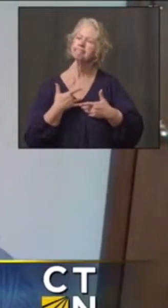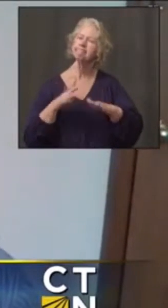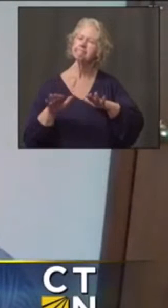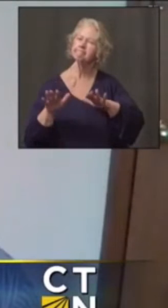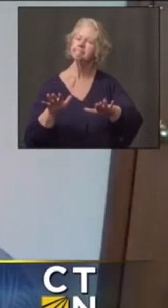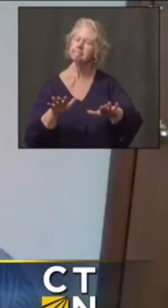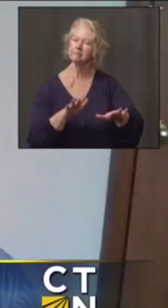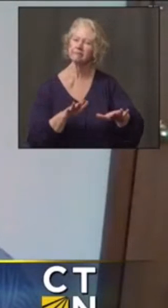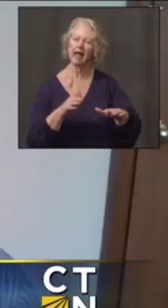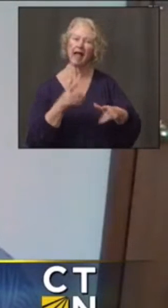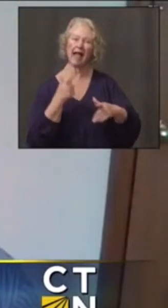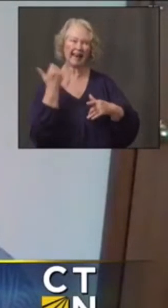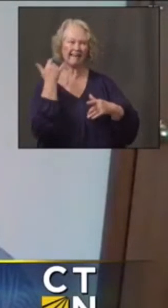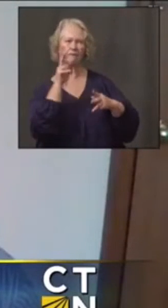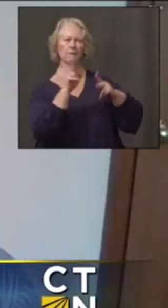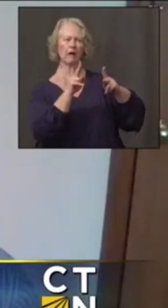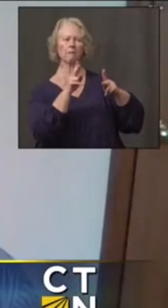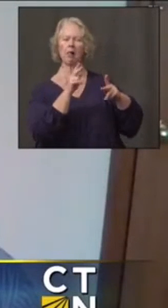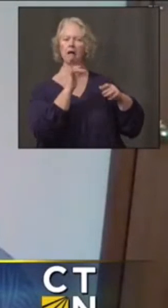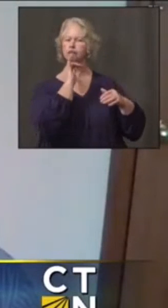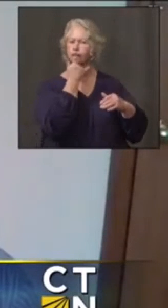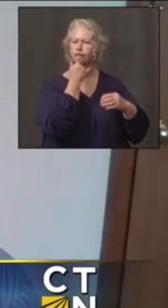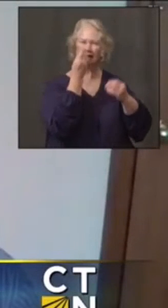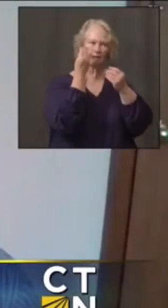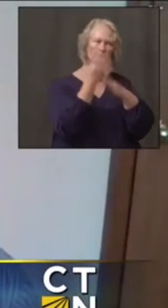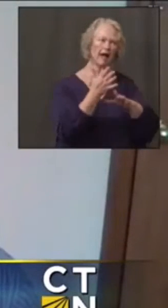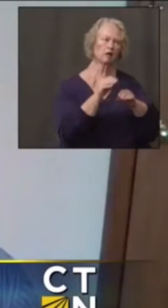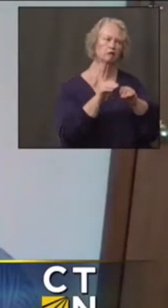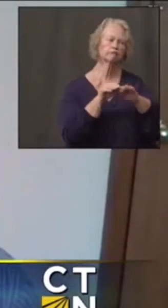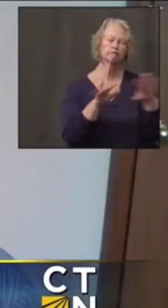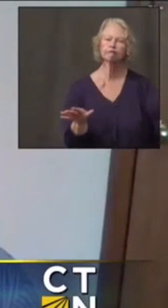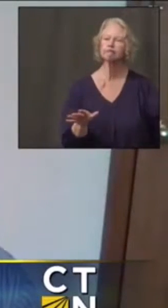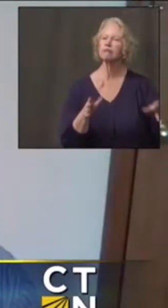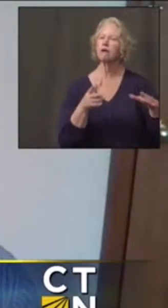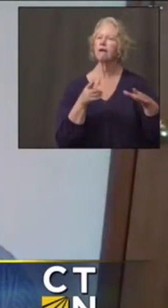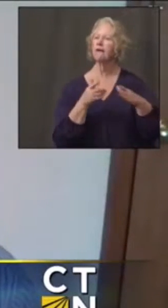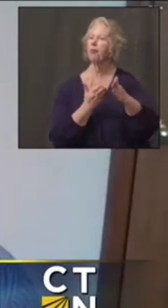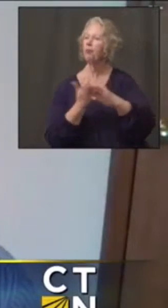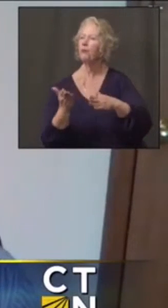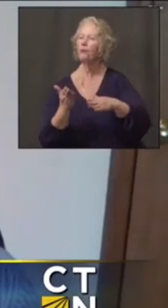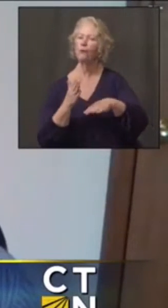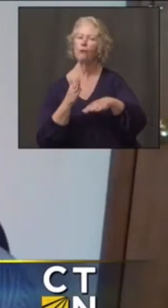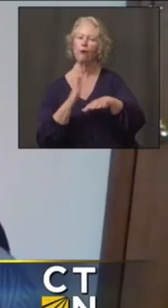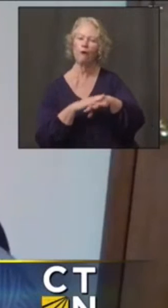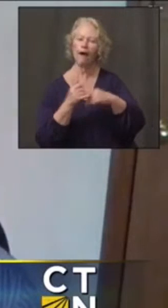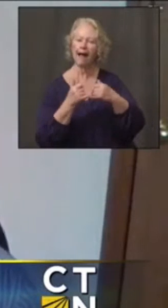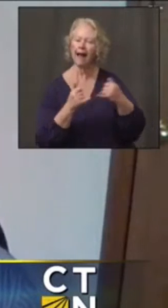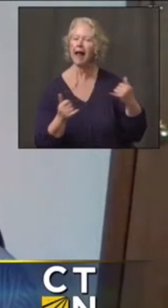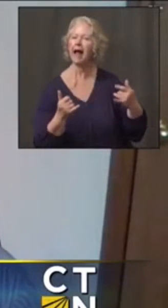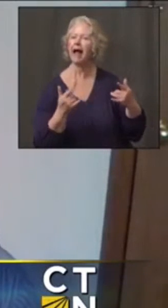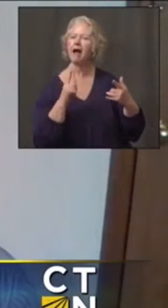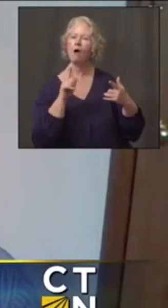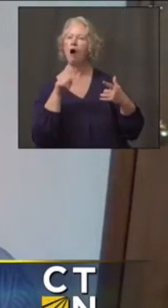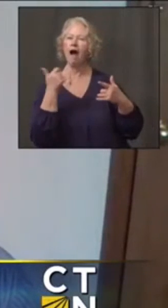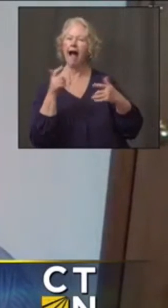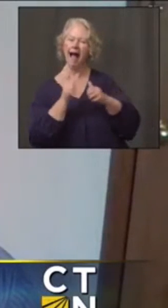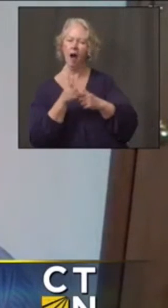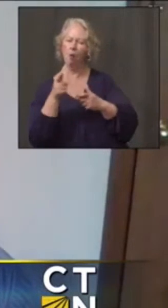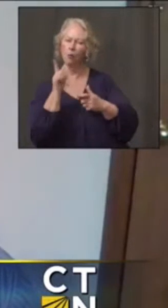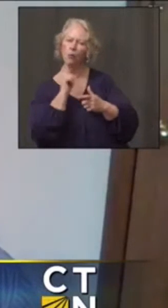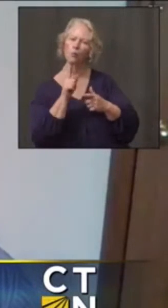misinformation? You know, if there's misinformation either from individual people online or from organized groups, how do you plan to address that?